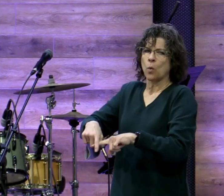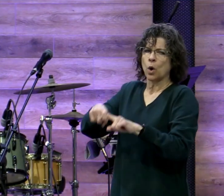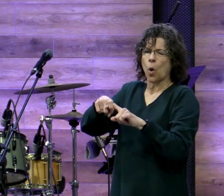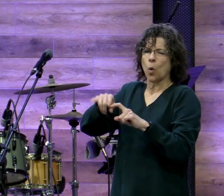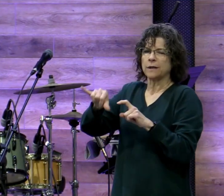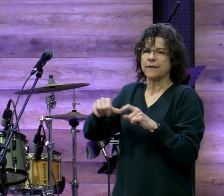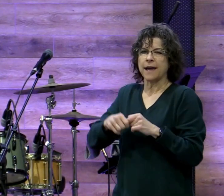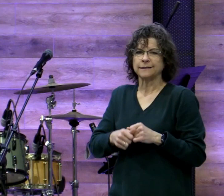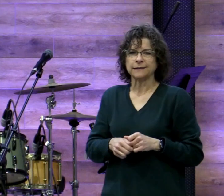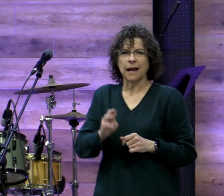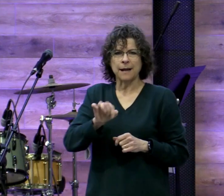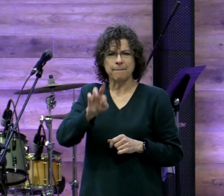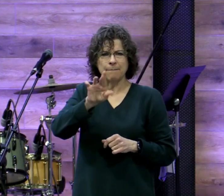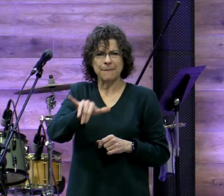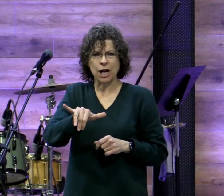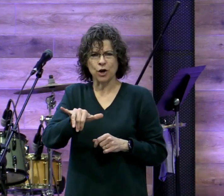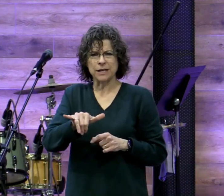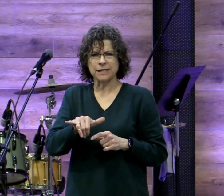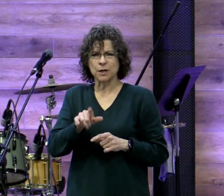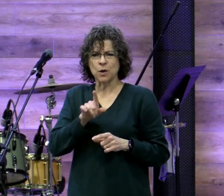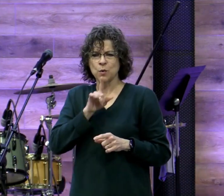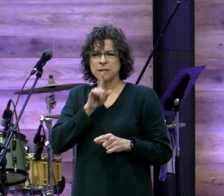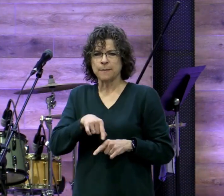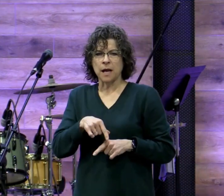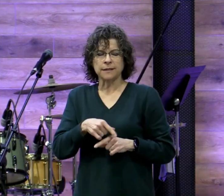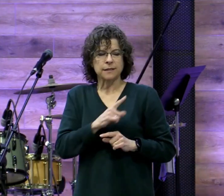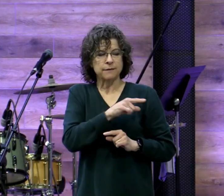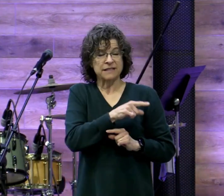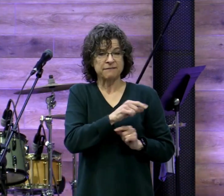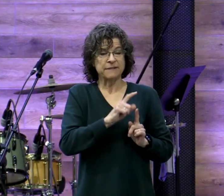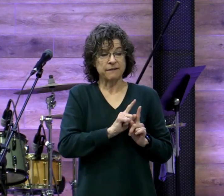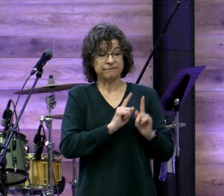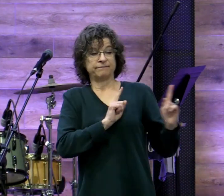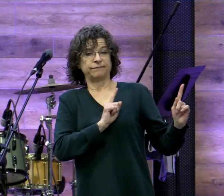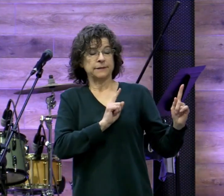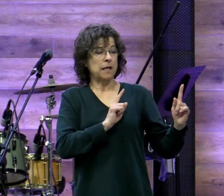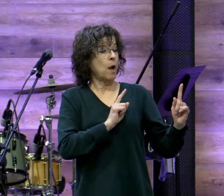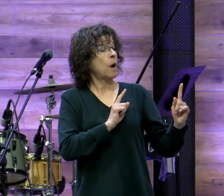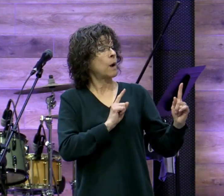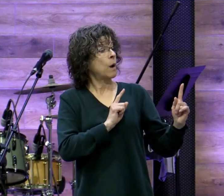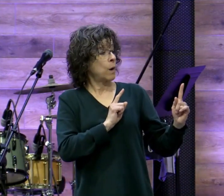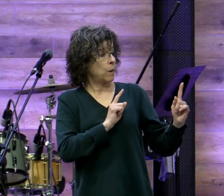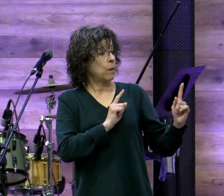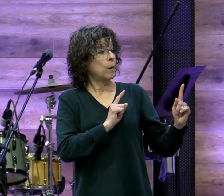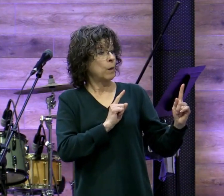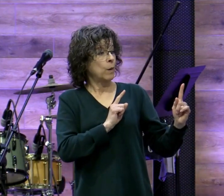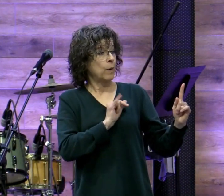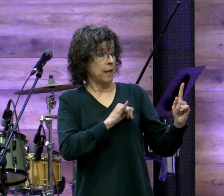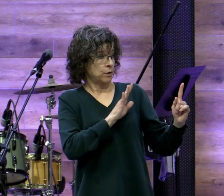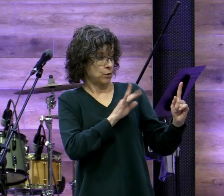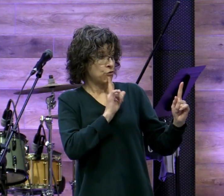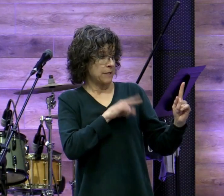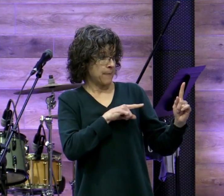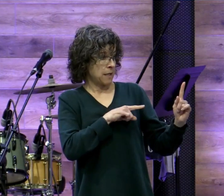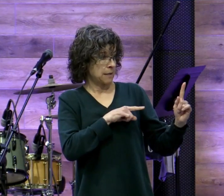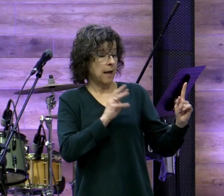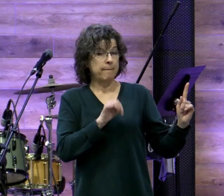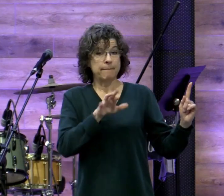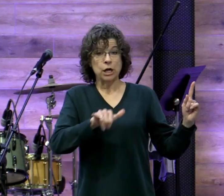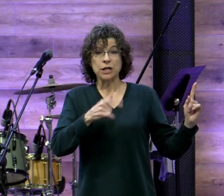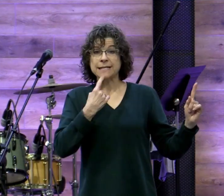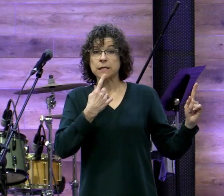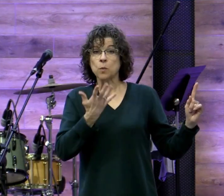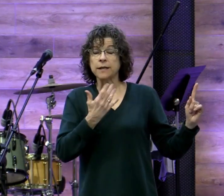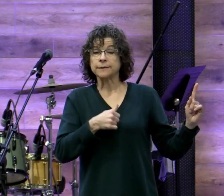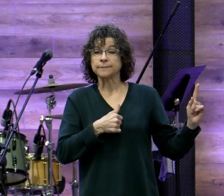think Mary's response to that kind of cool, like, "What does this have to do with me?" is amazing. Read